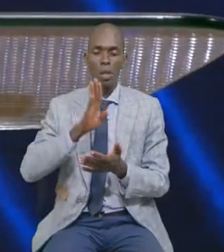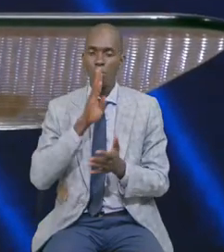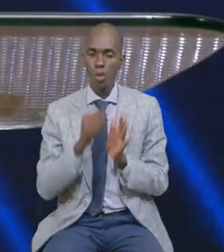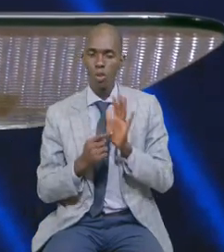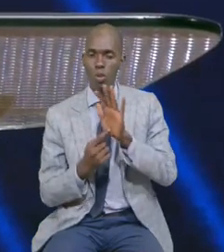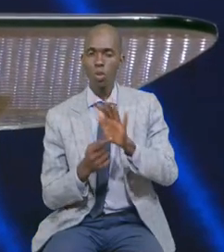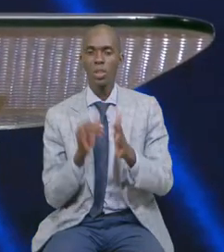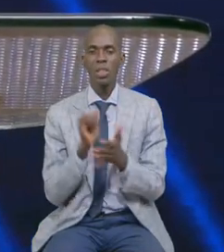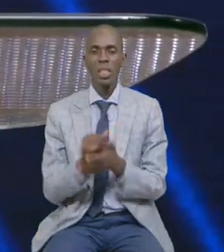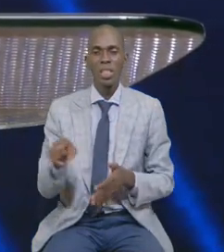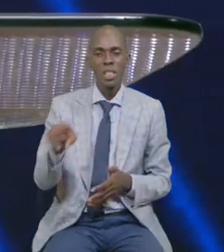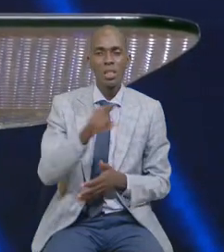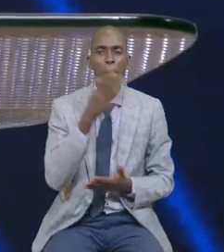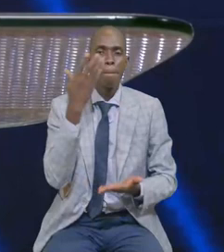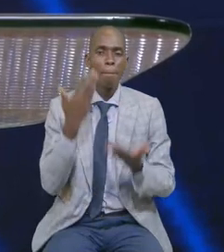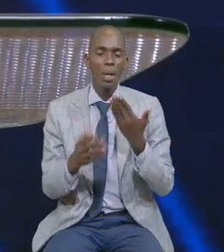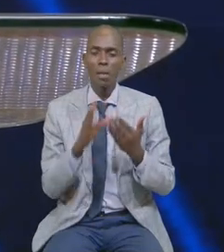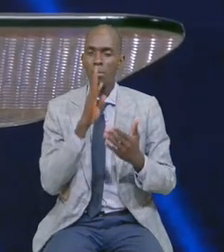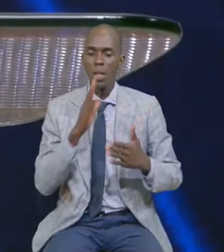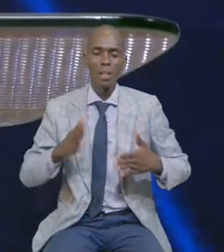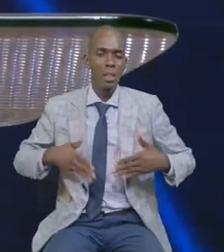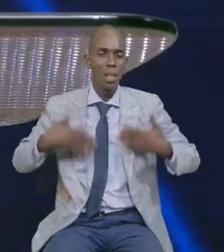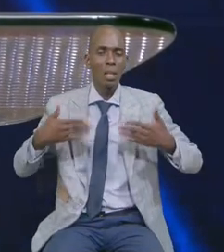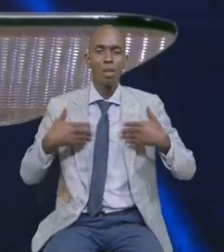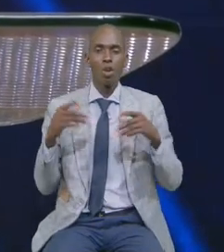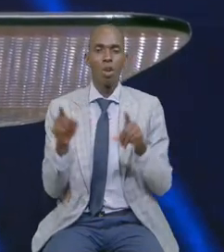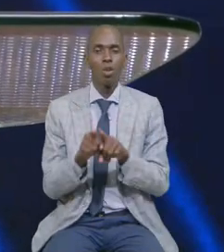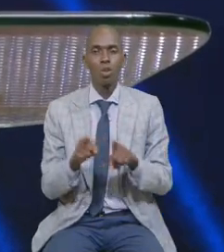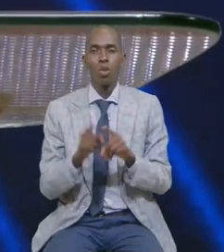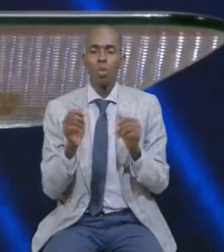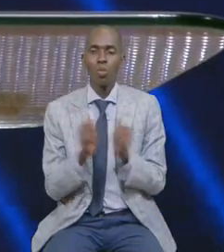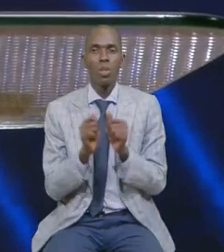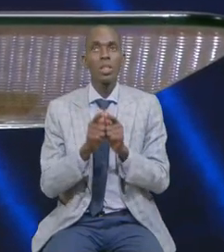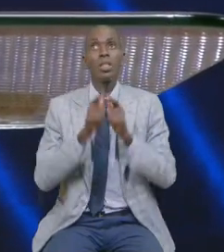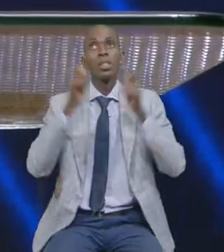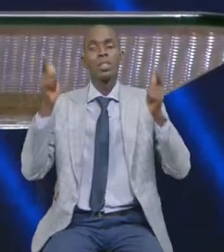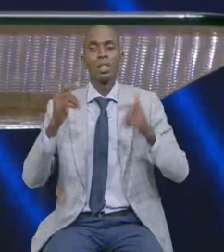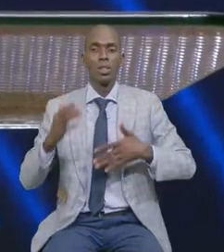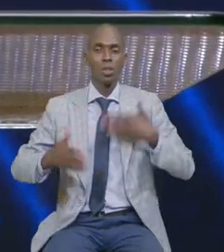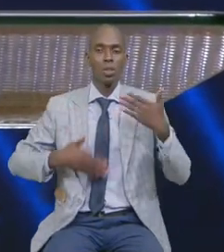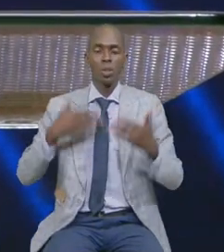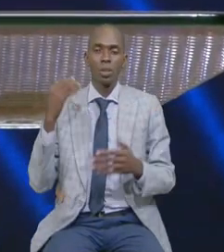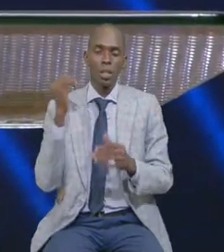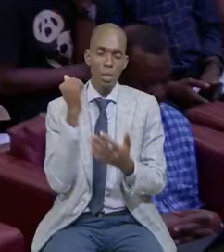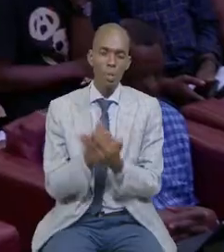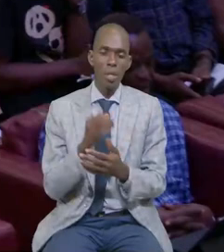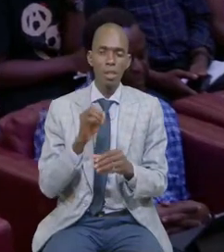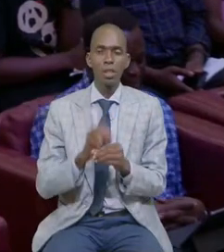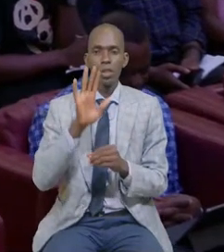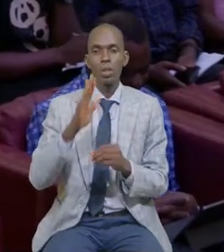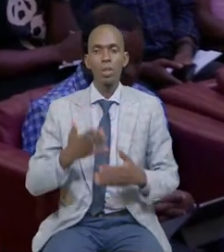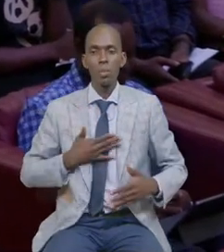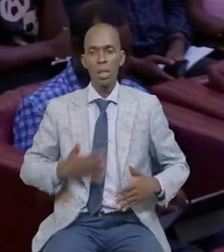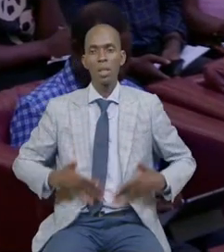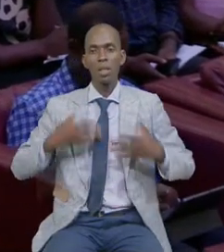that ye may be glad also with exceeding joy. Amen in every life.